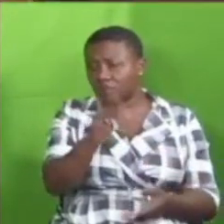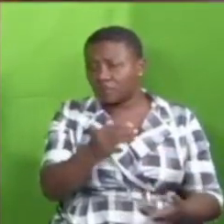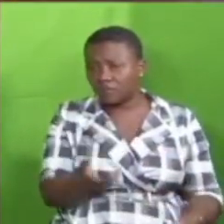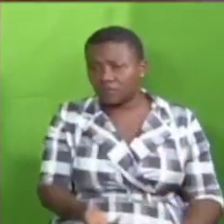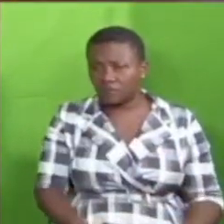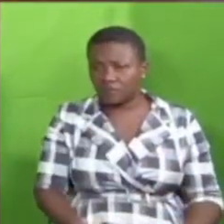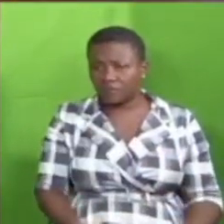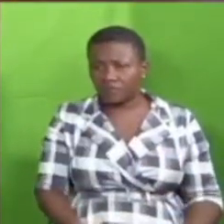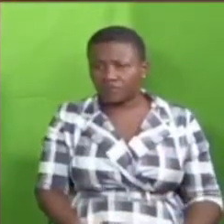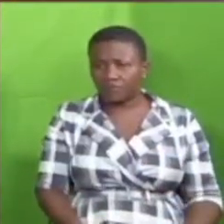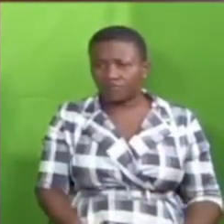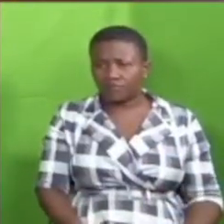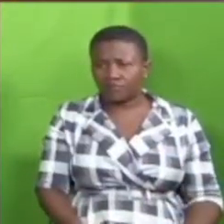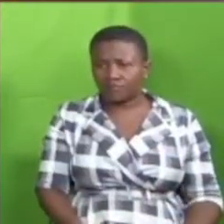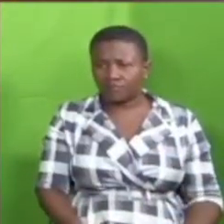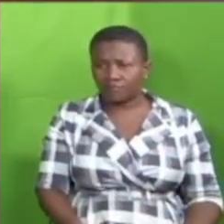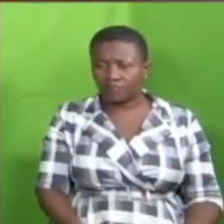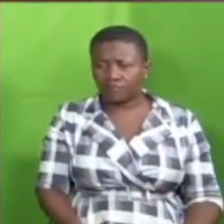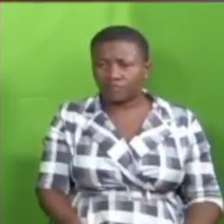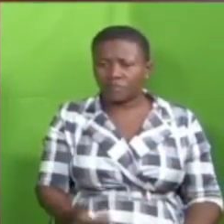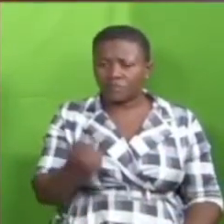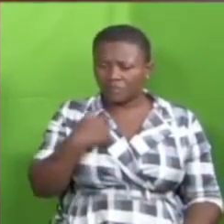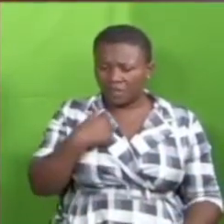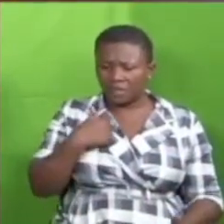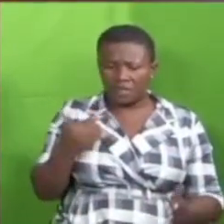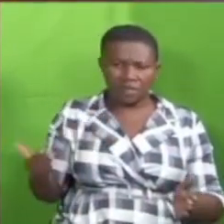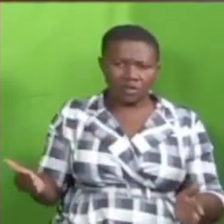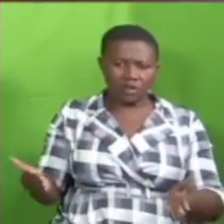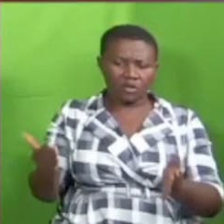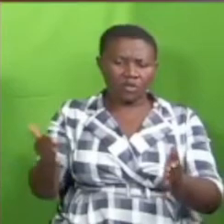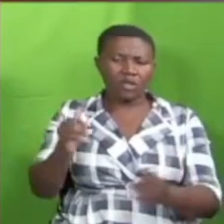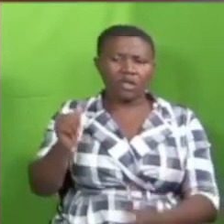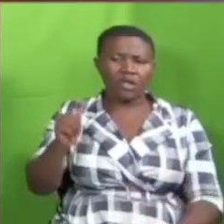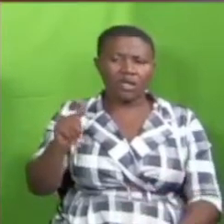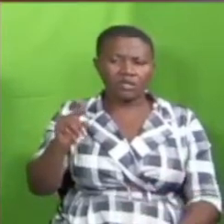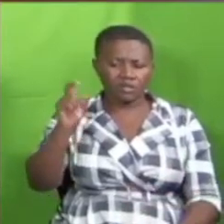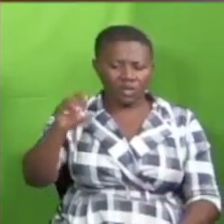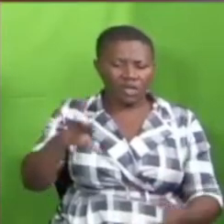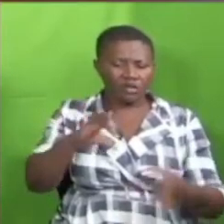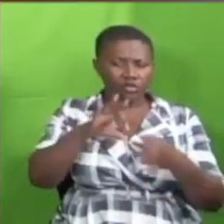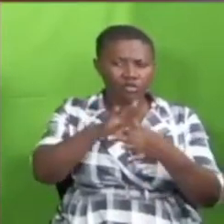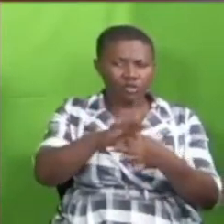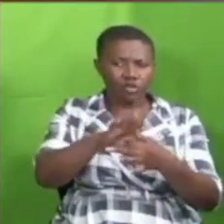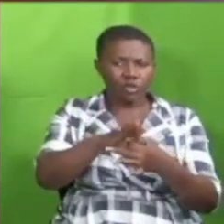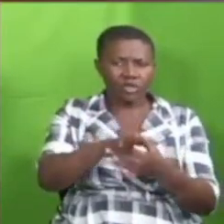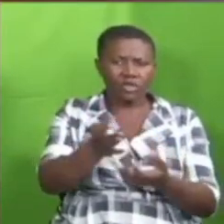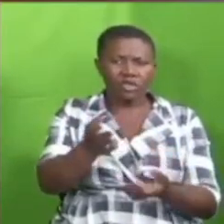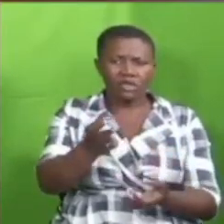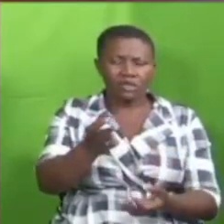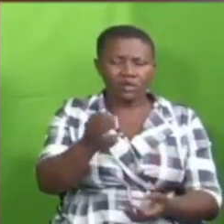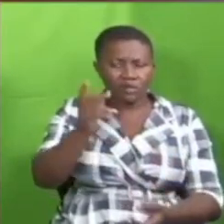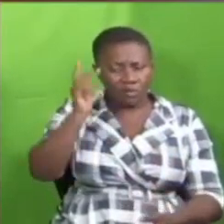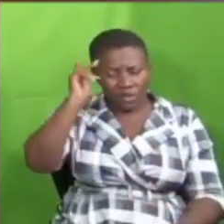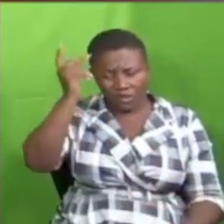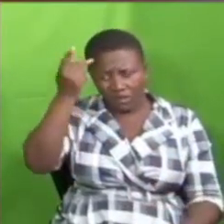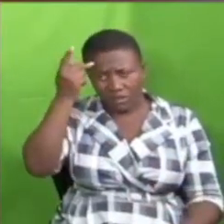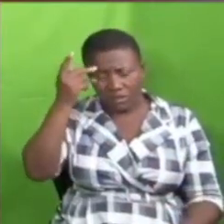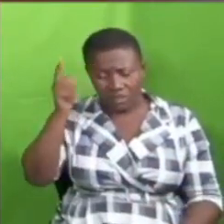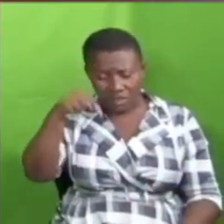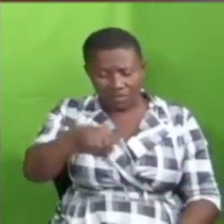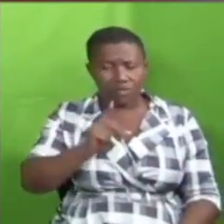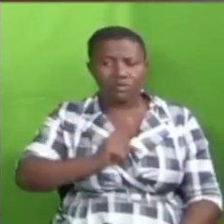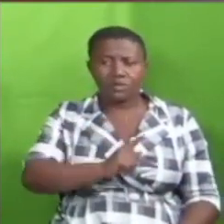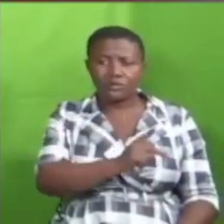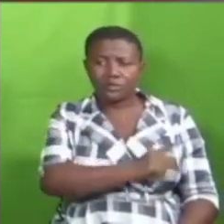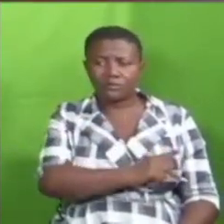I'm one of those who encouraged Atta even to come to Parliament. Mr. Speaker, my friend was an industrialist